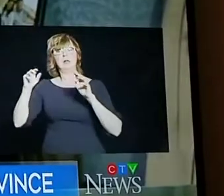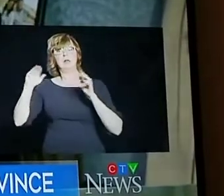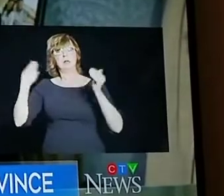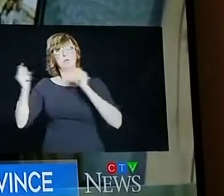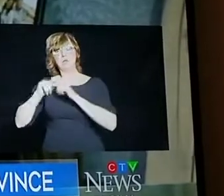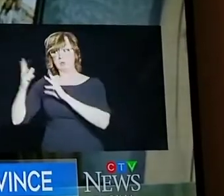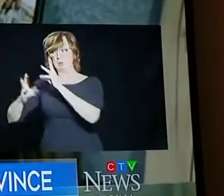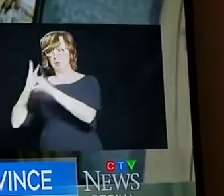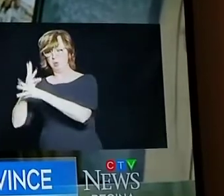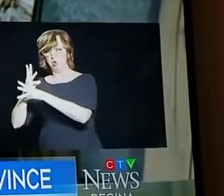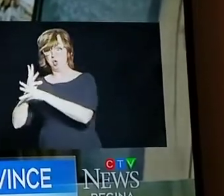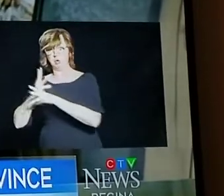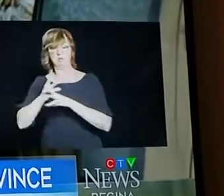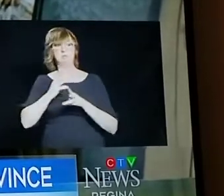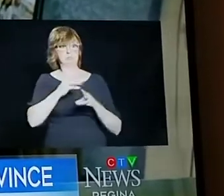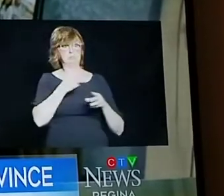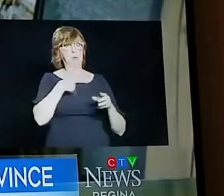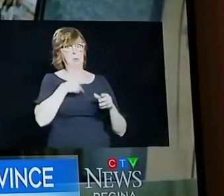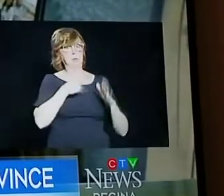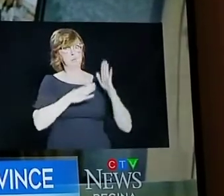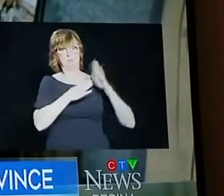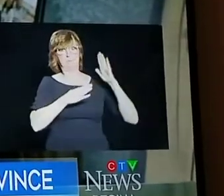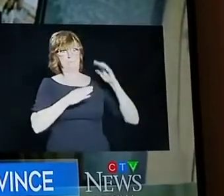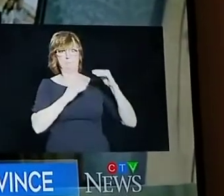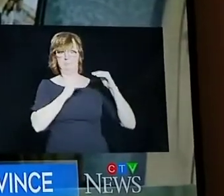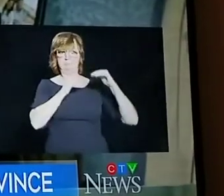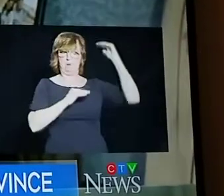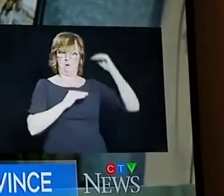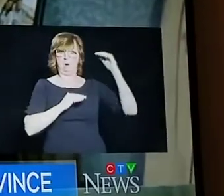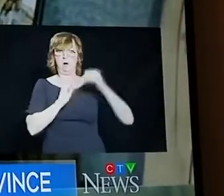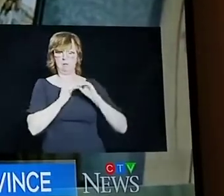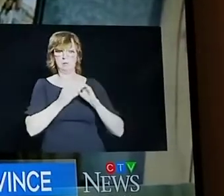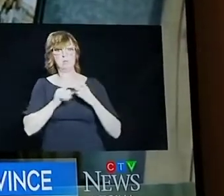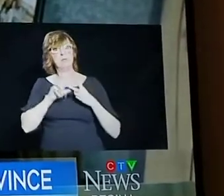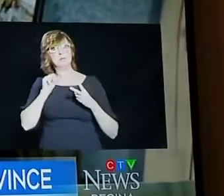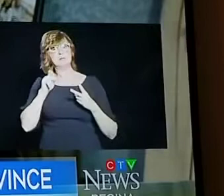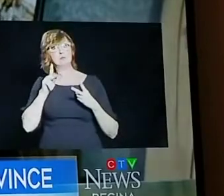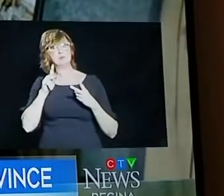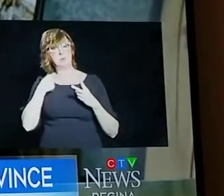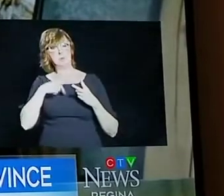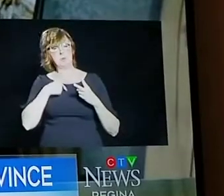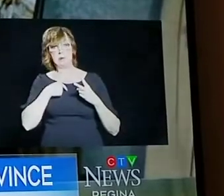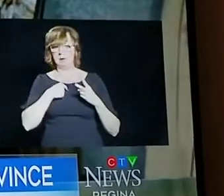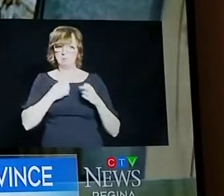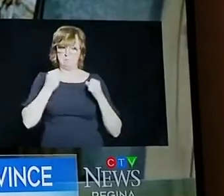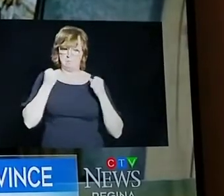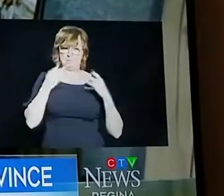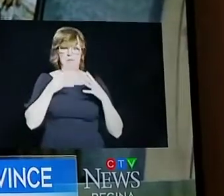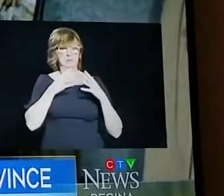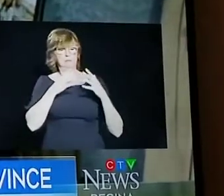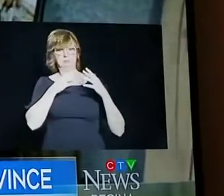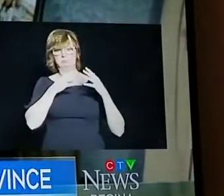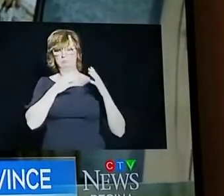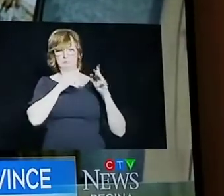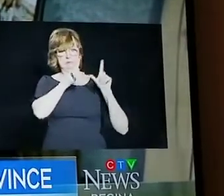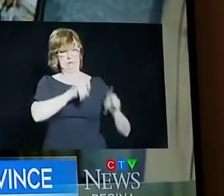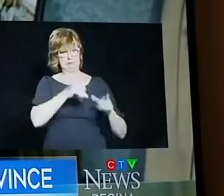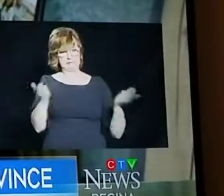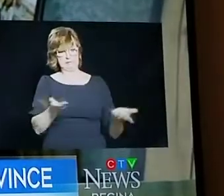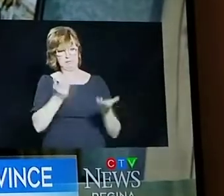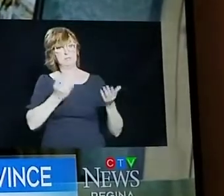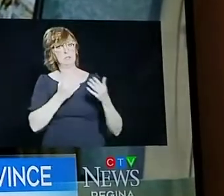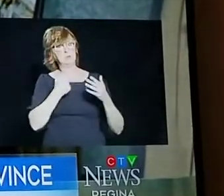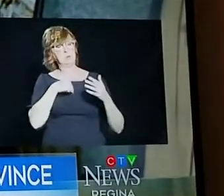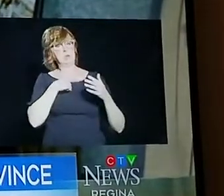the highest testing rates in Canada. That will continue. In fact, we are looking at ways to increase the testing and the contact